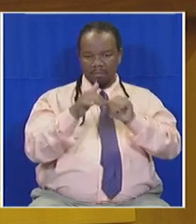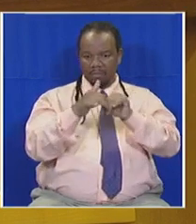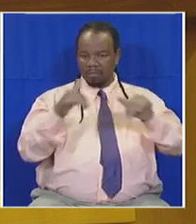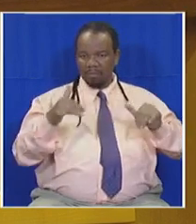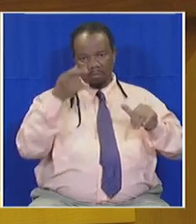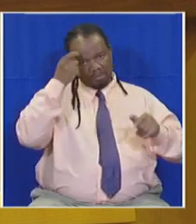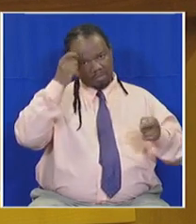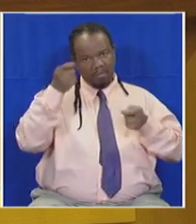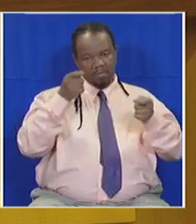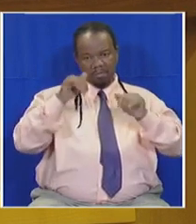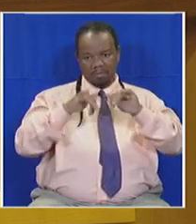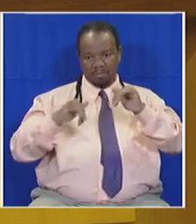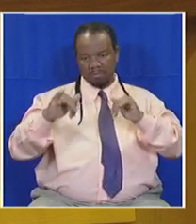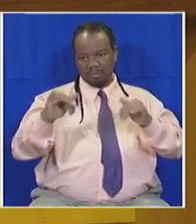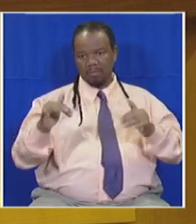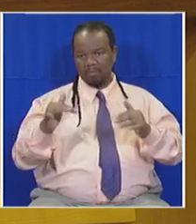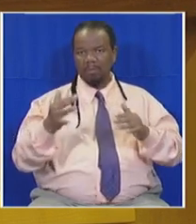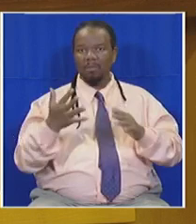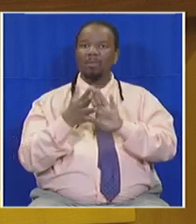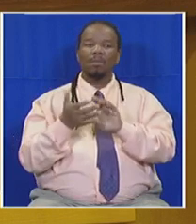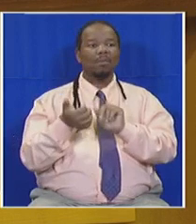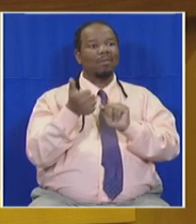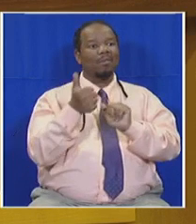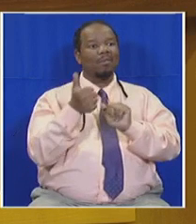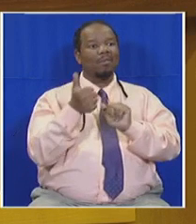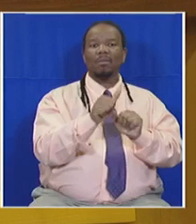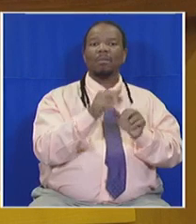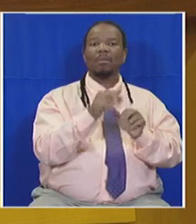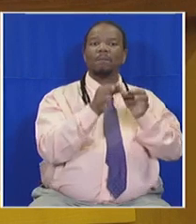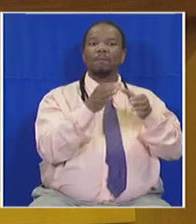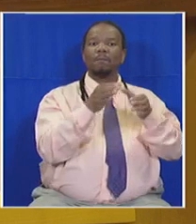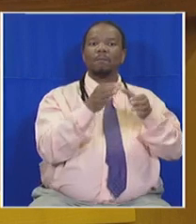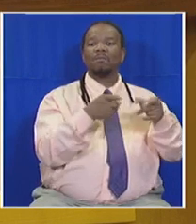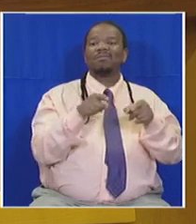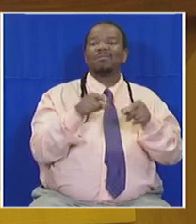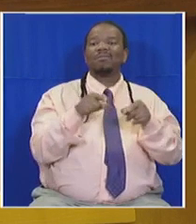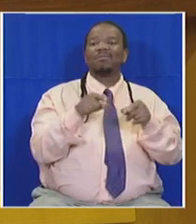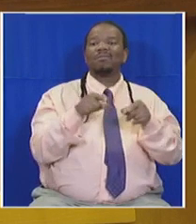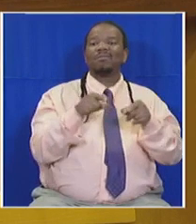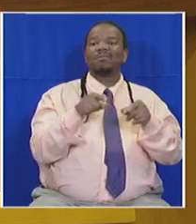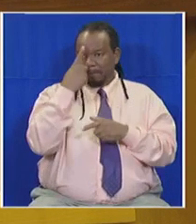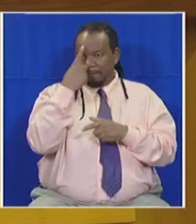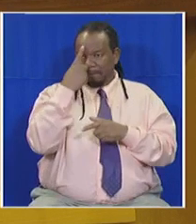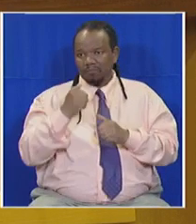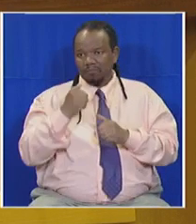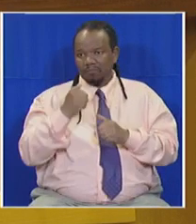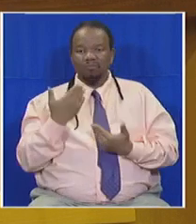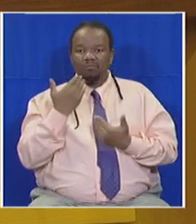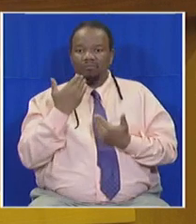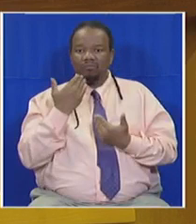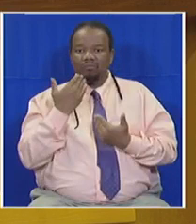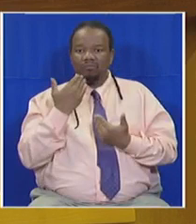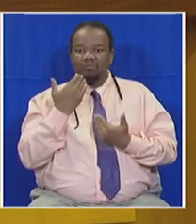administrations. Contrary to other political parties that believe we must show gratitude to those who colonized